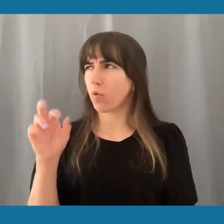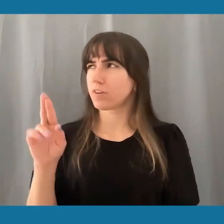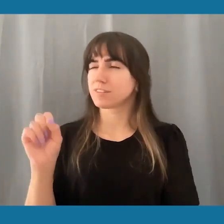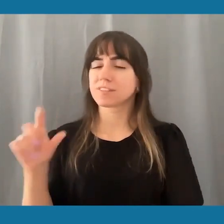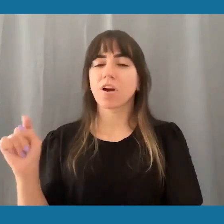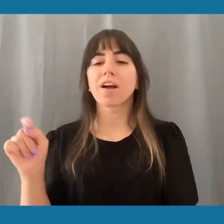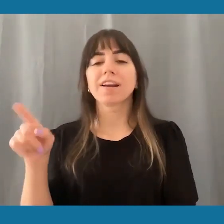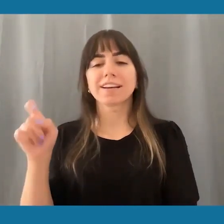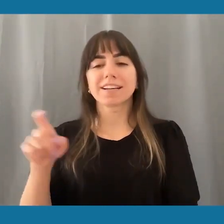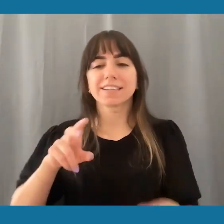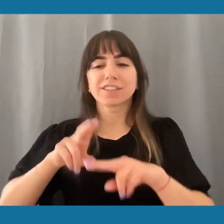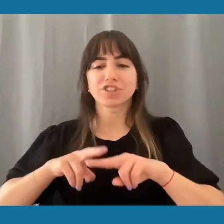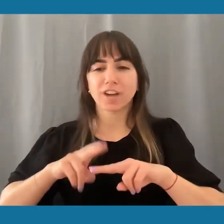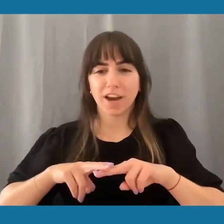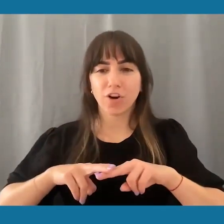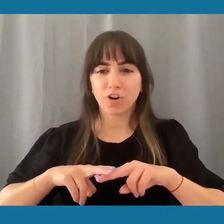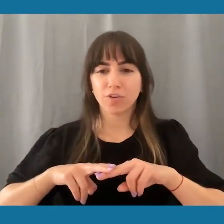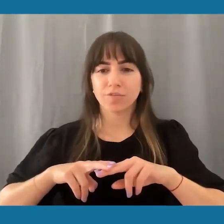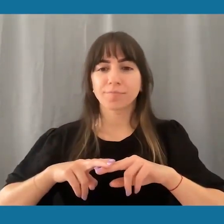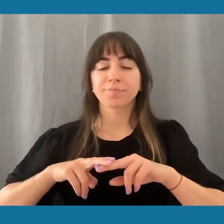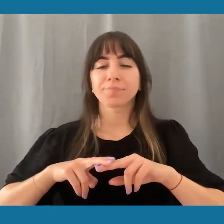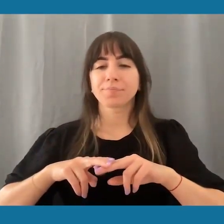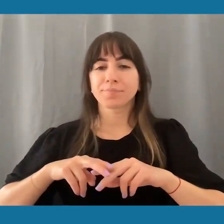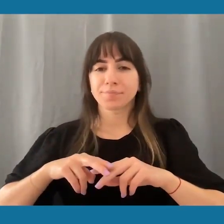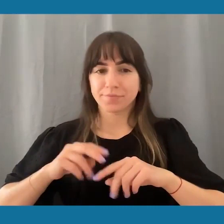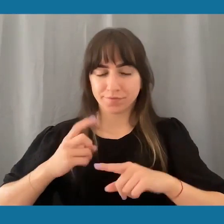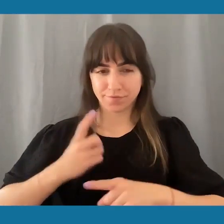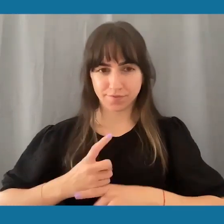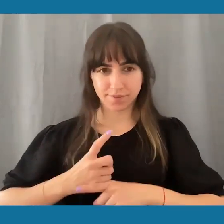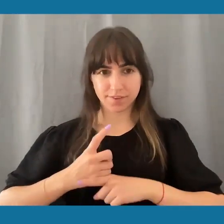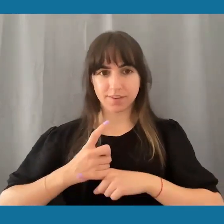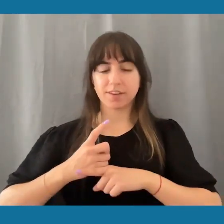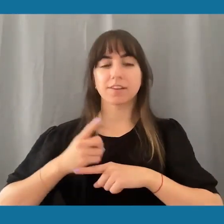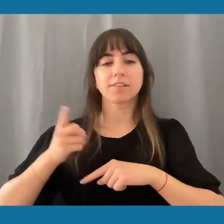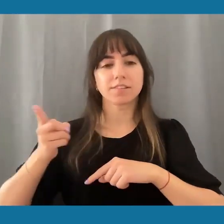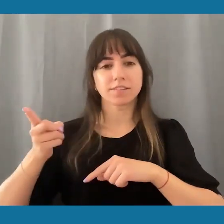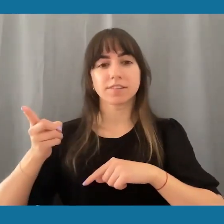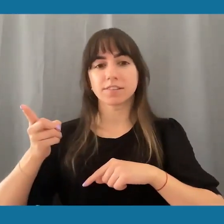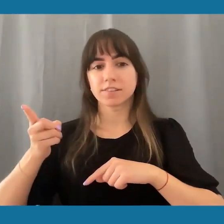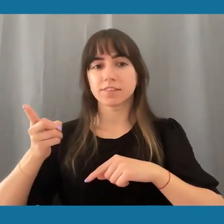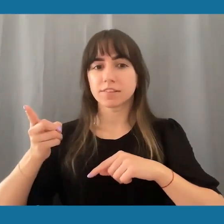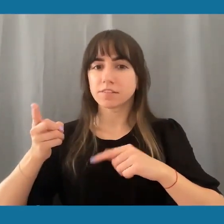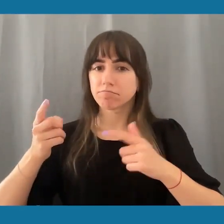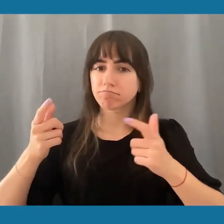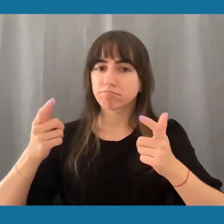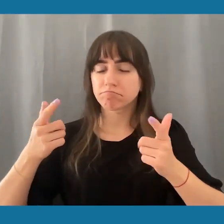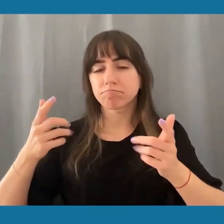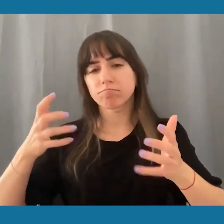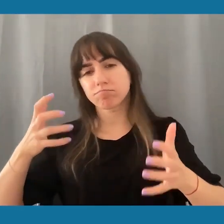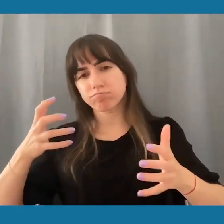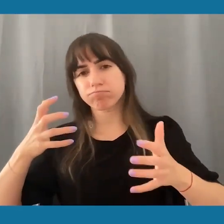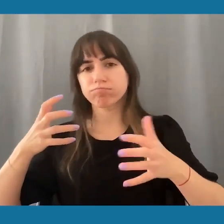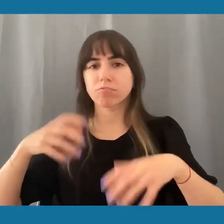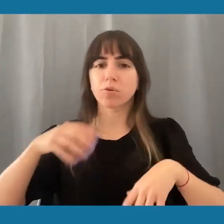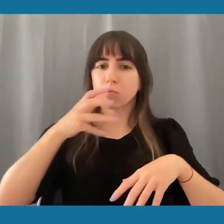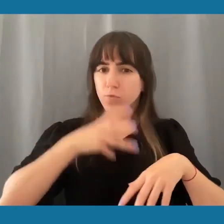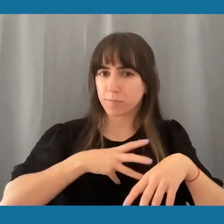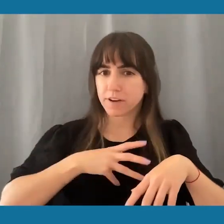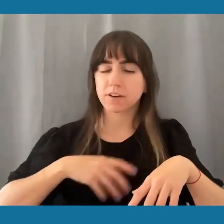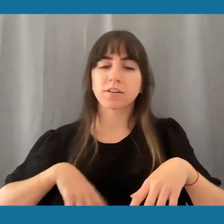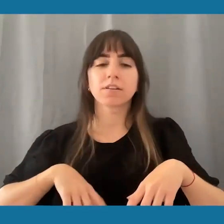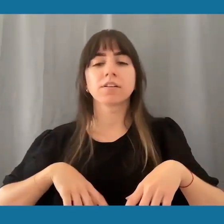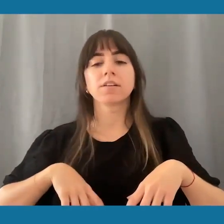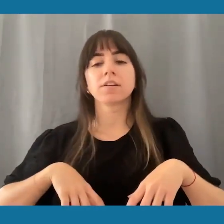but you know, so she went through chairs a lot, and so So we did that. We went out and